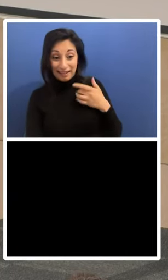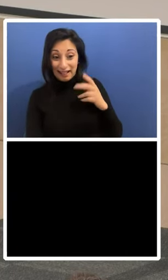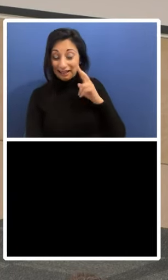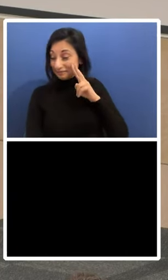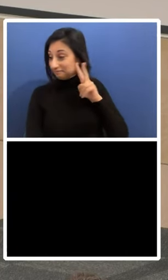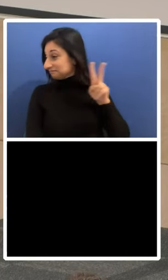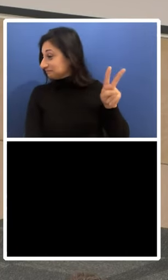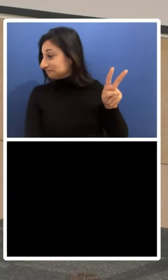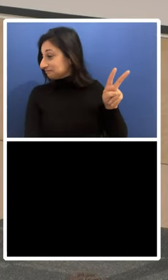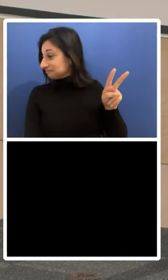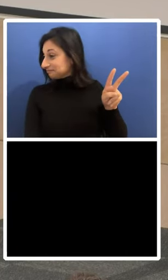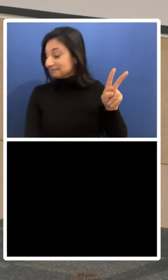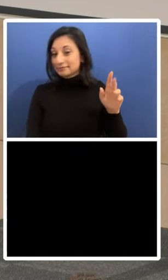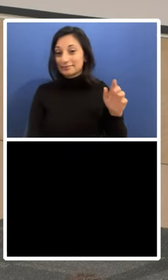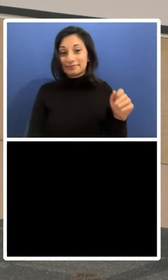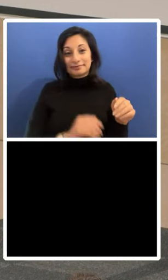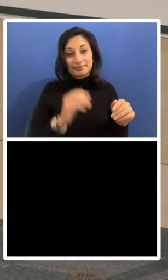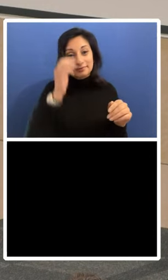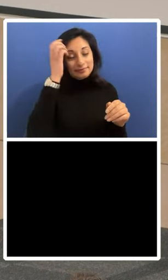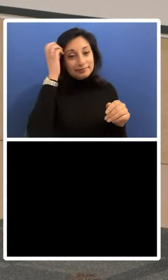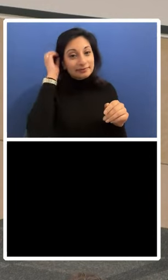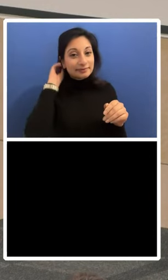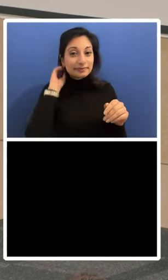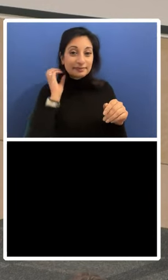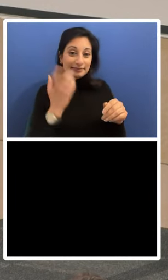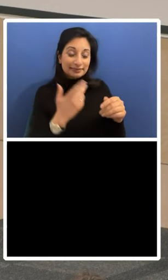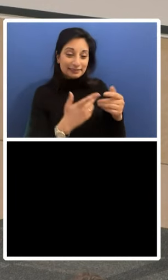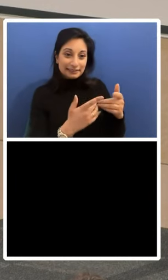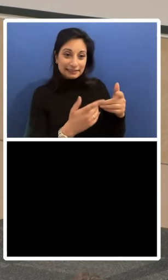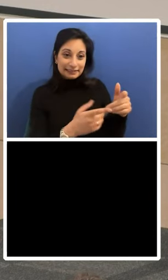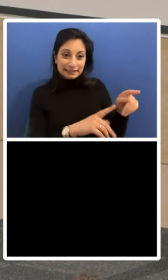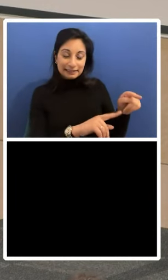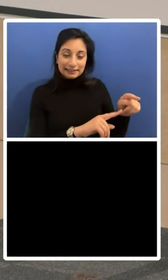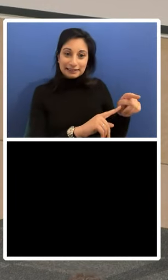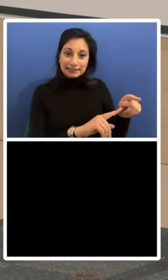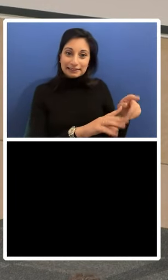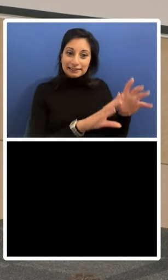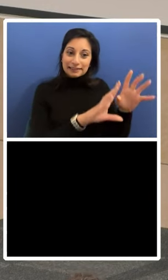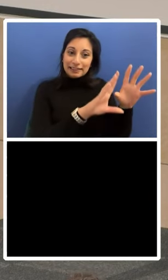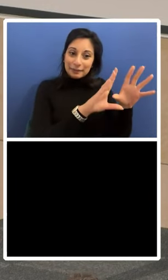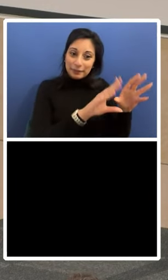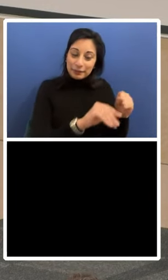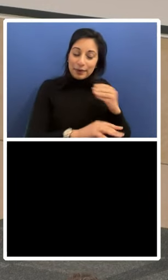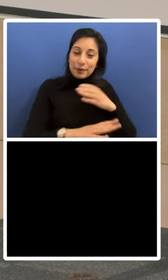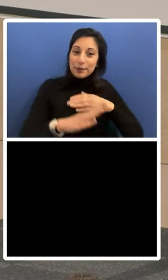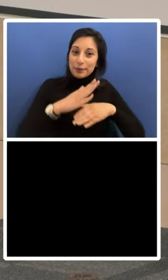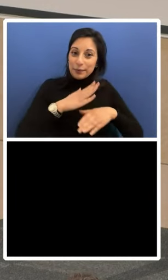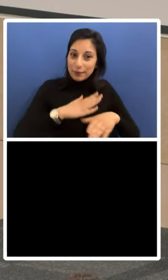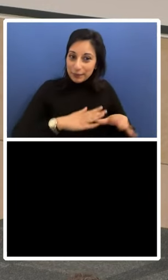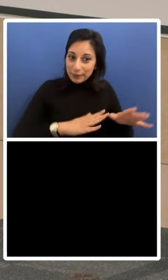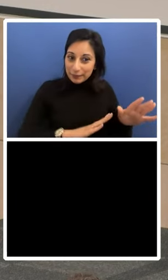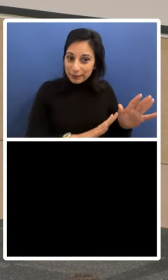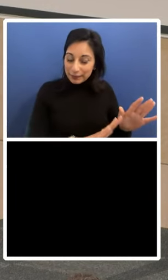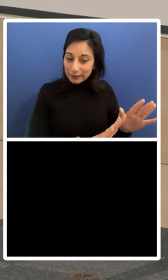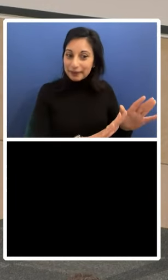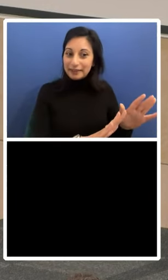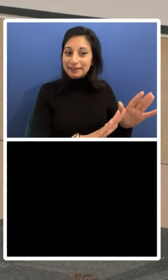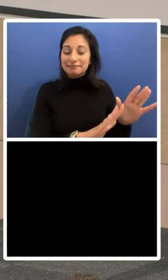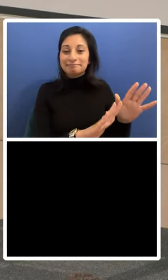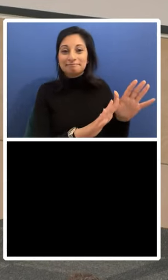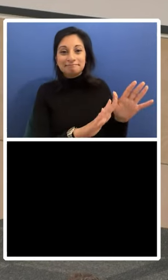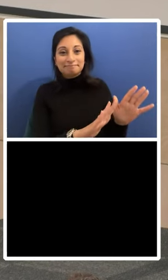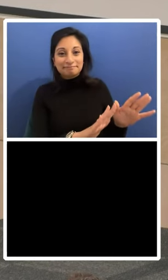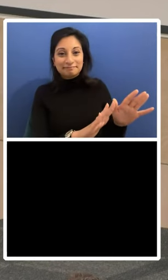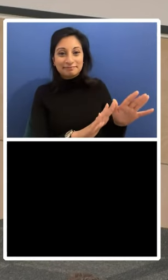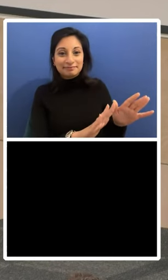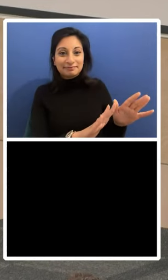then just don't look at him. And then he just, he stops gnashing his teeth and the growling subsides, like slowly. And then he